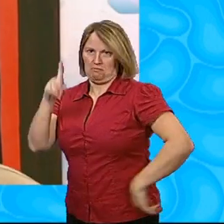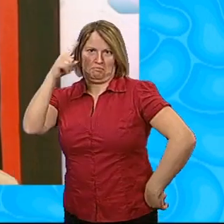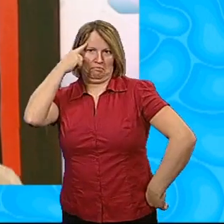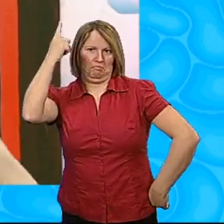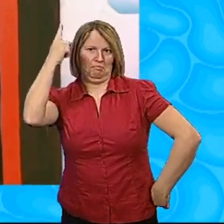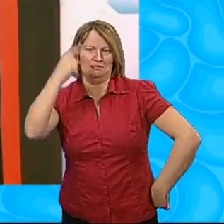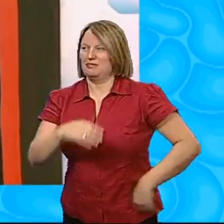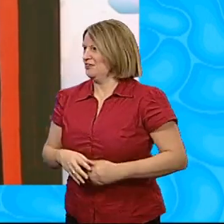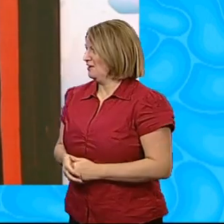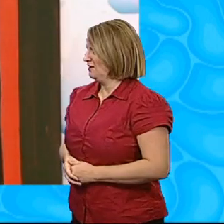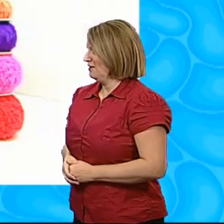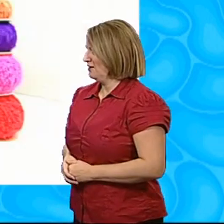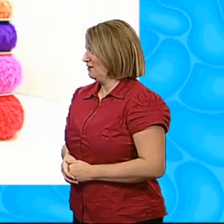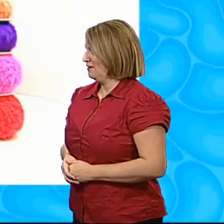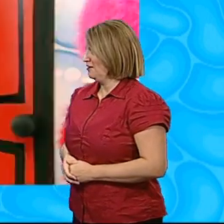I've got an idea.